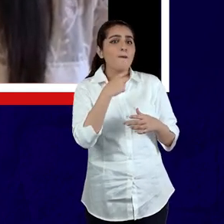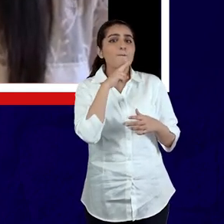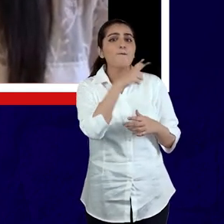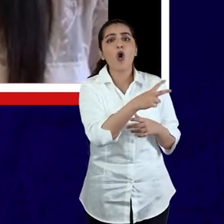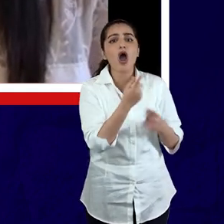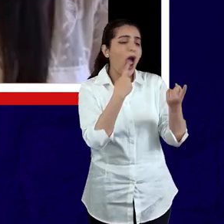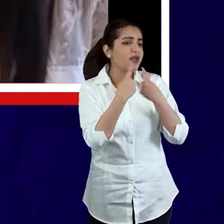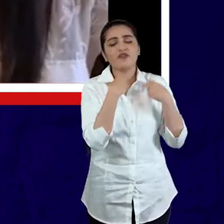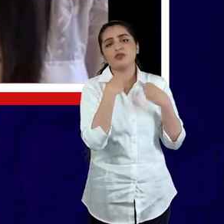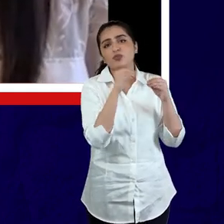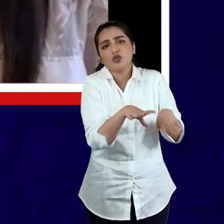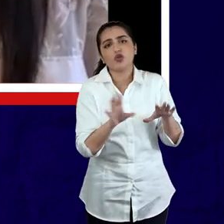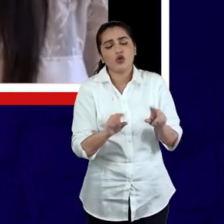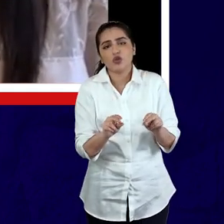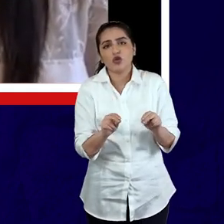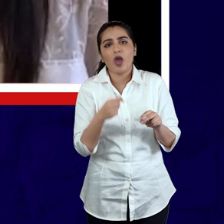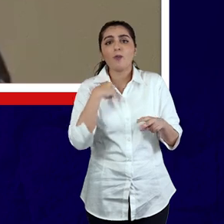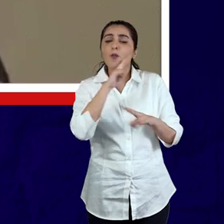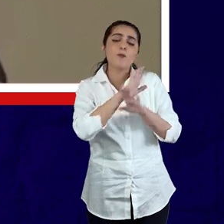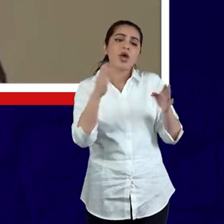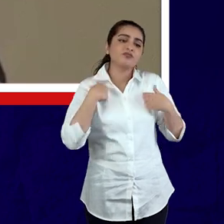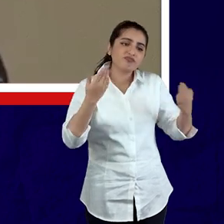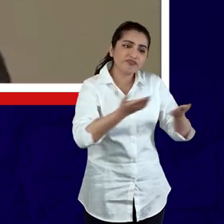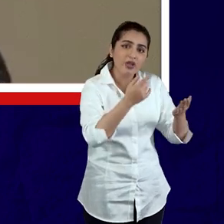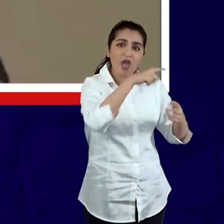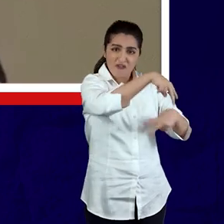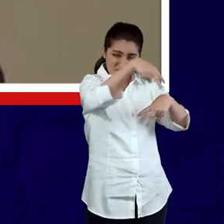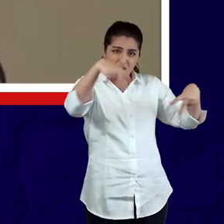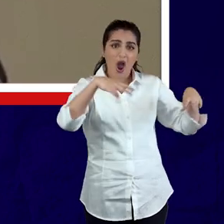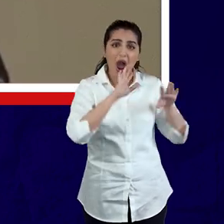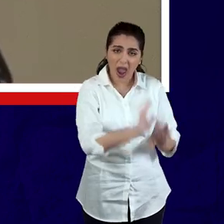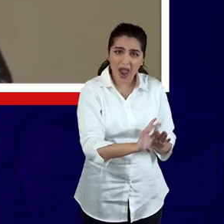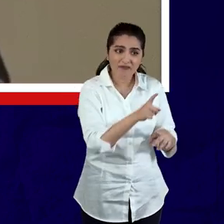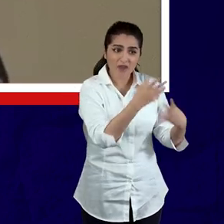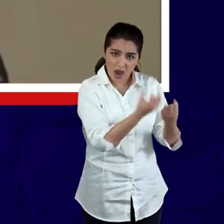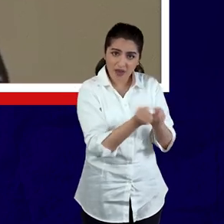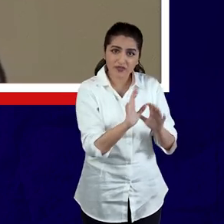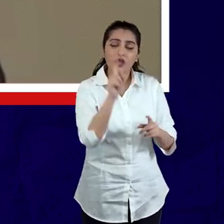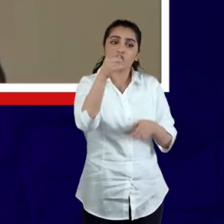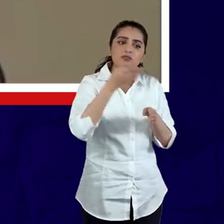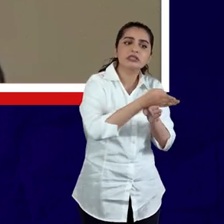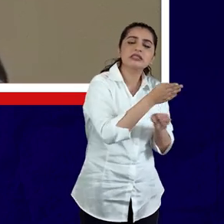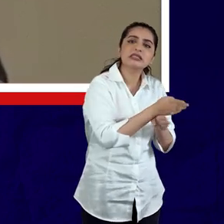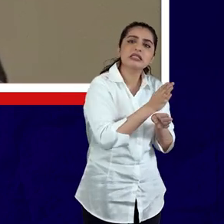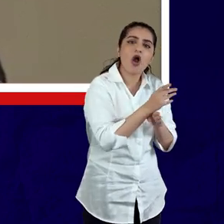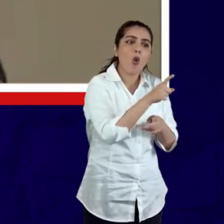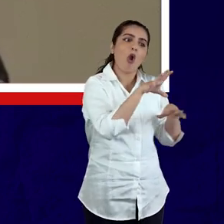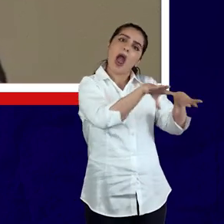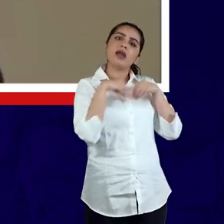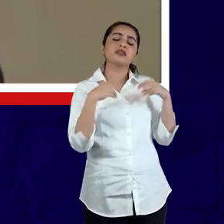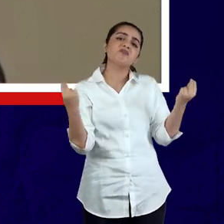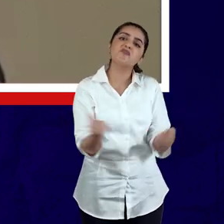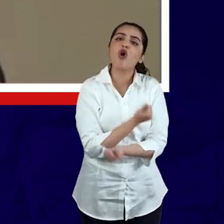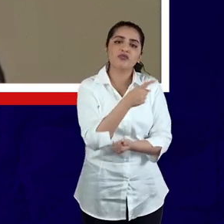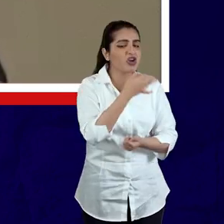message. They need all of us to be there to bring them up. They're there. They will take, whatever you tell them, they will take it up